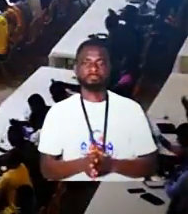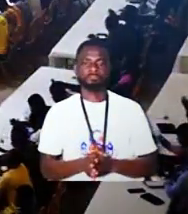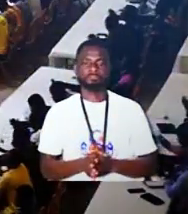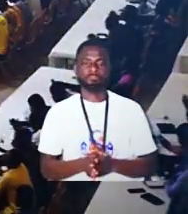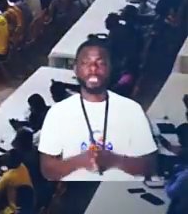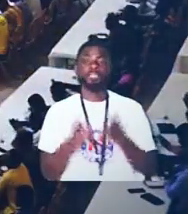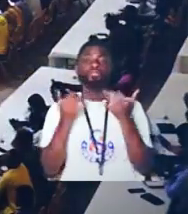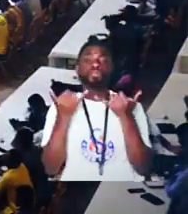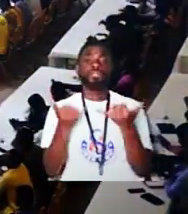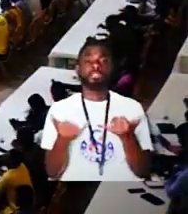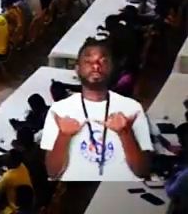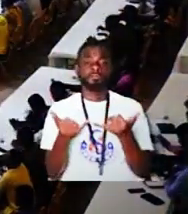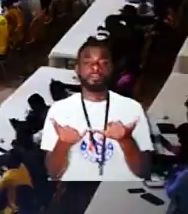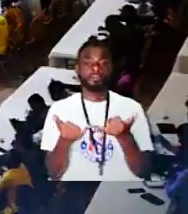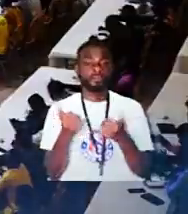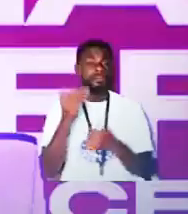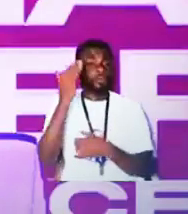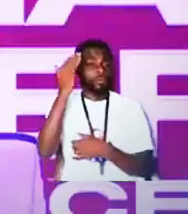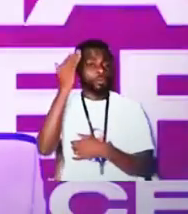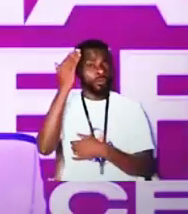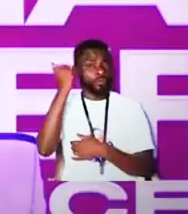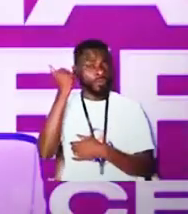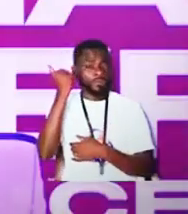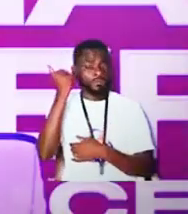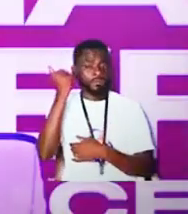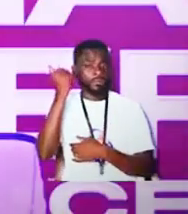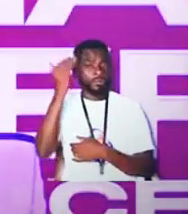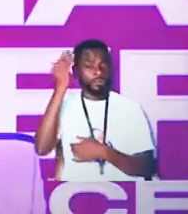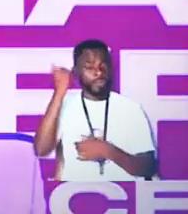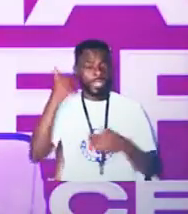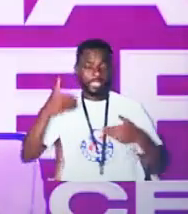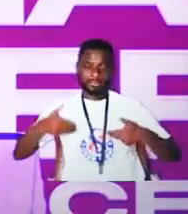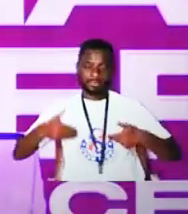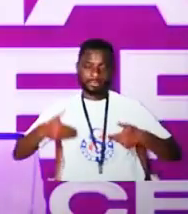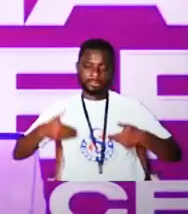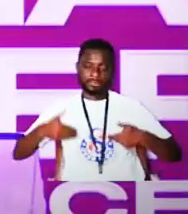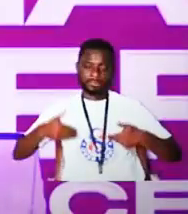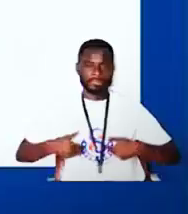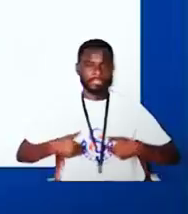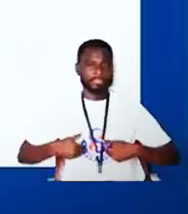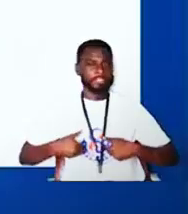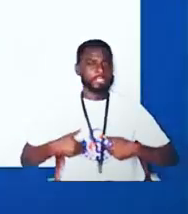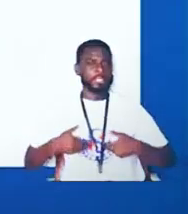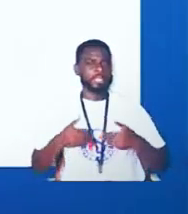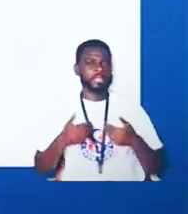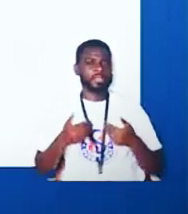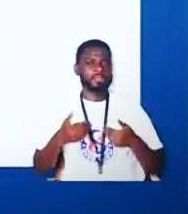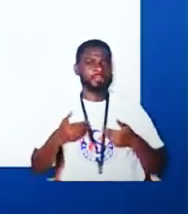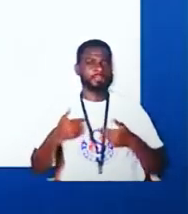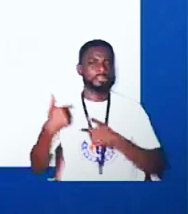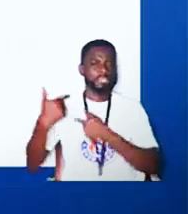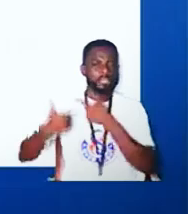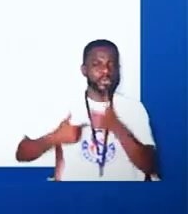So now, why younger generation politicians and leaders? Why?